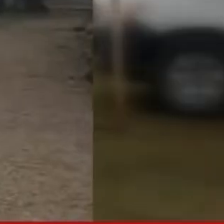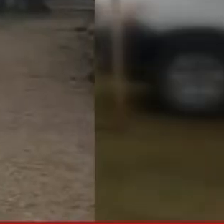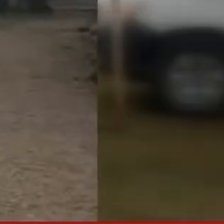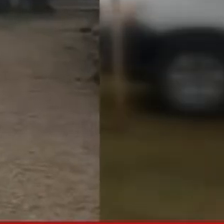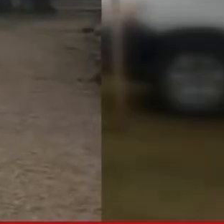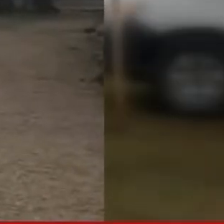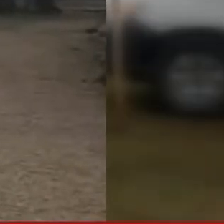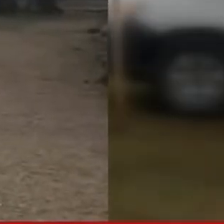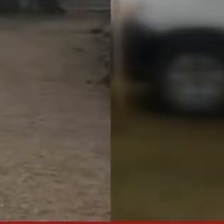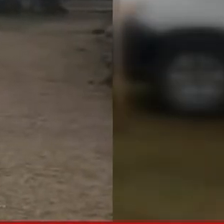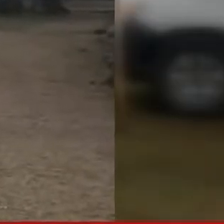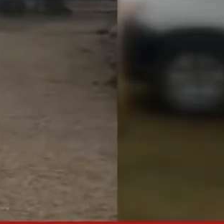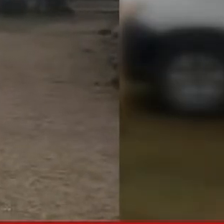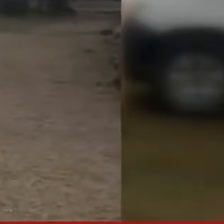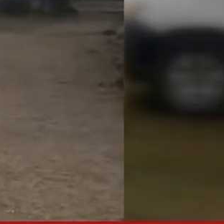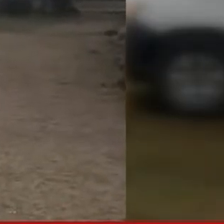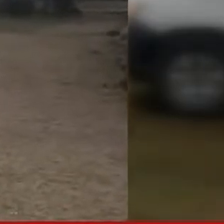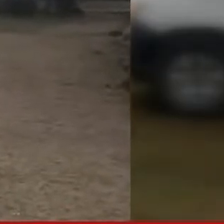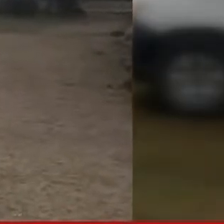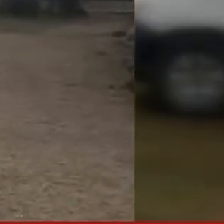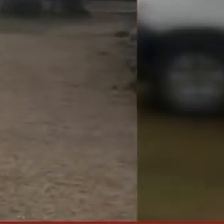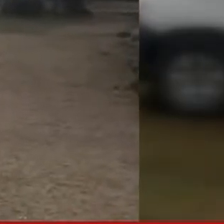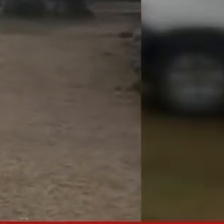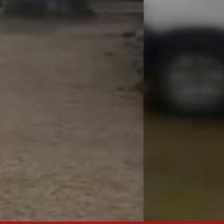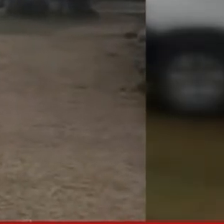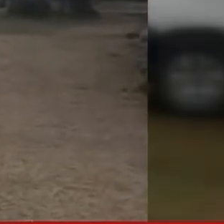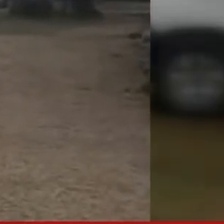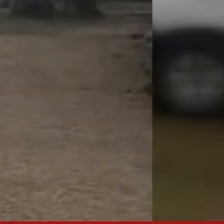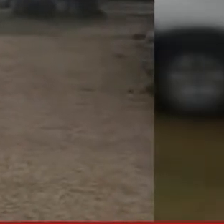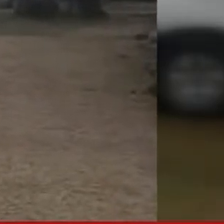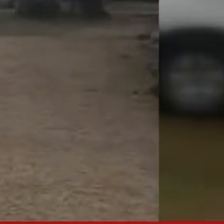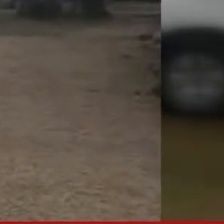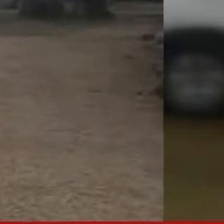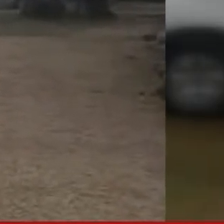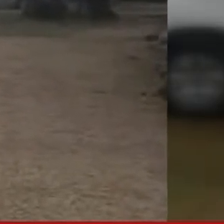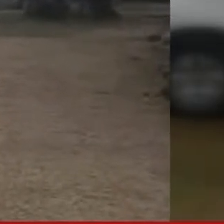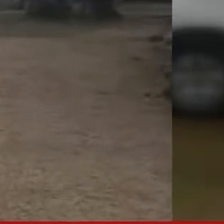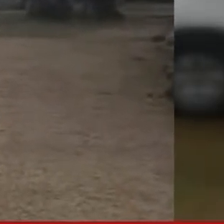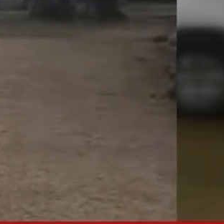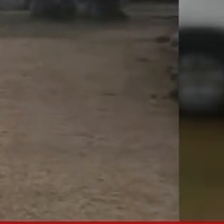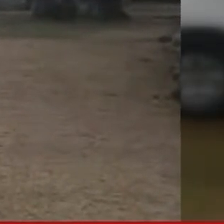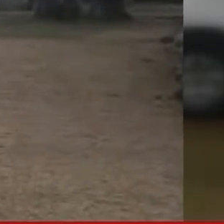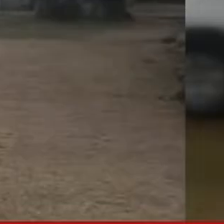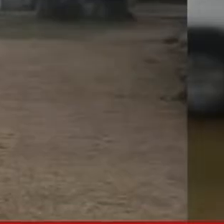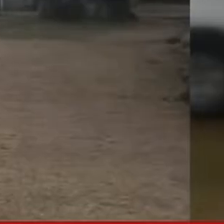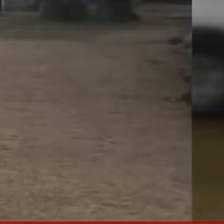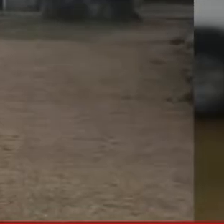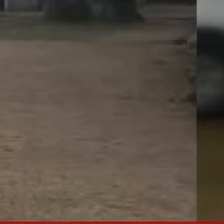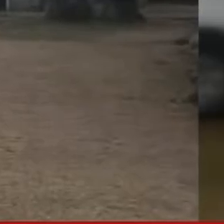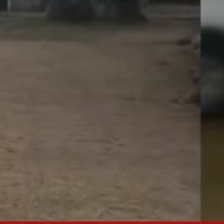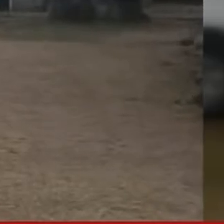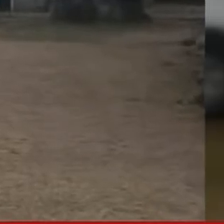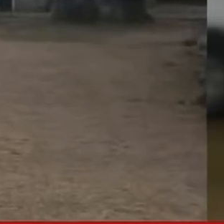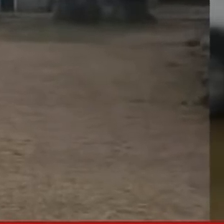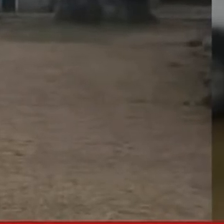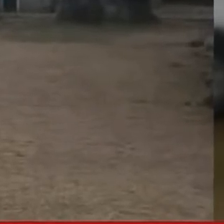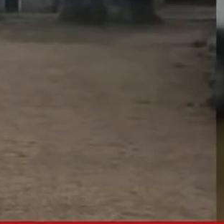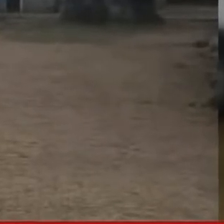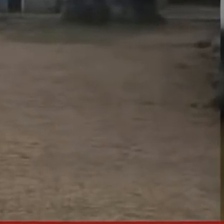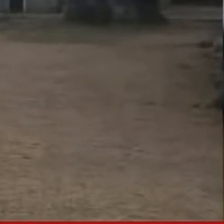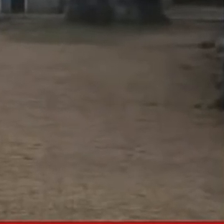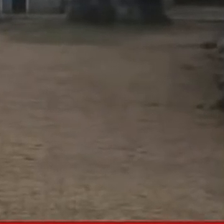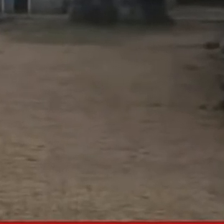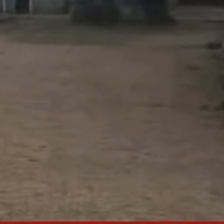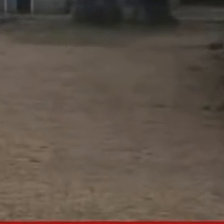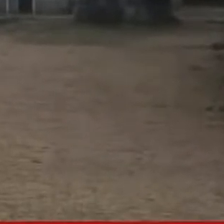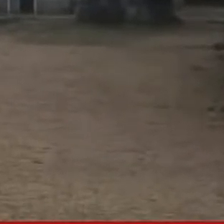Also tonight, fire on loose. Arrest sweeps through secondary schools as wave of fire